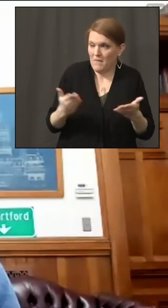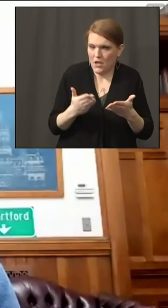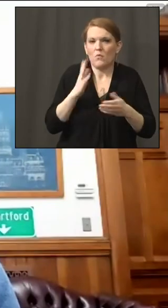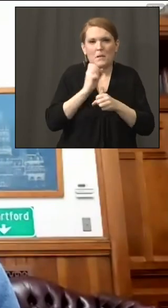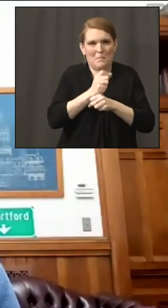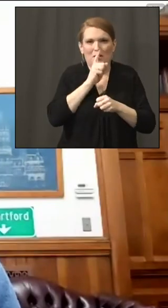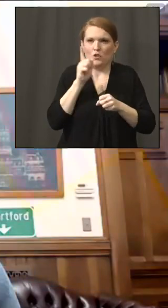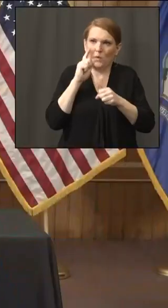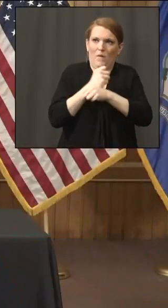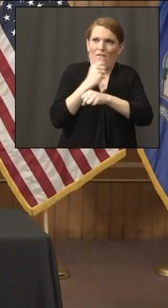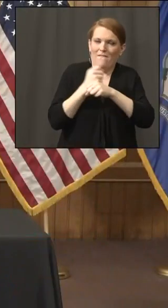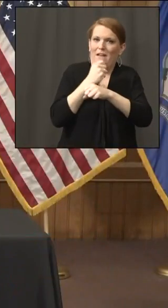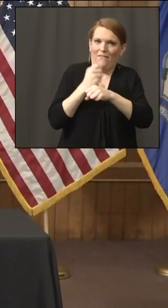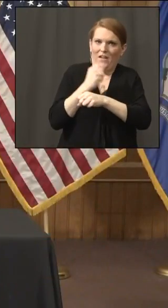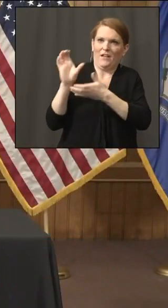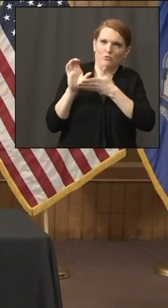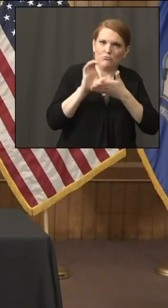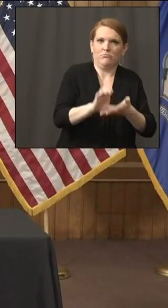Thank you.